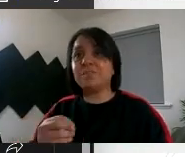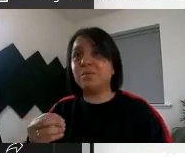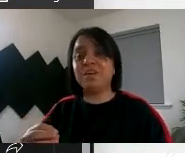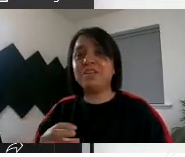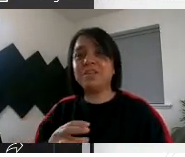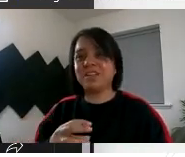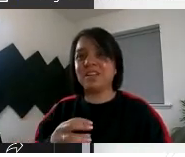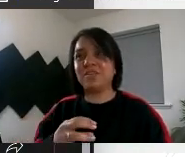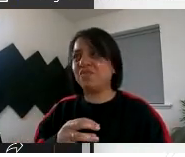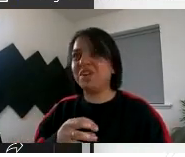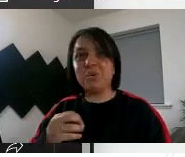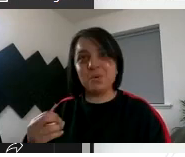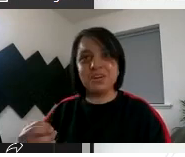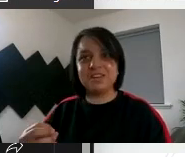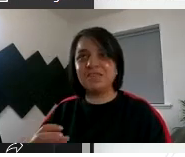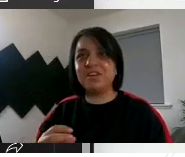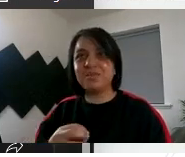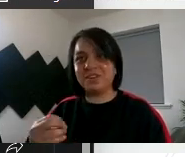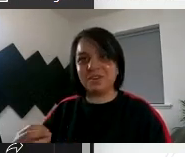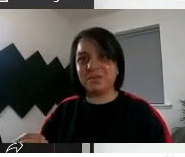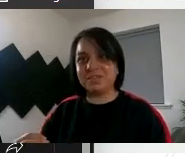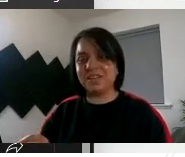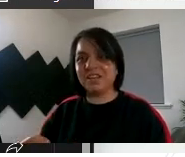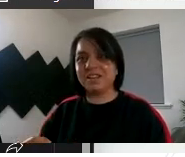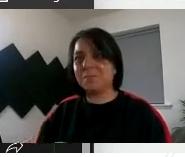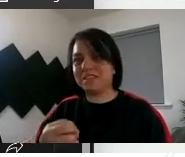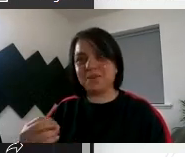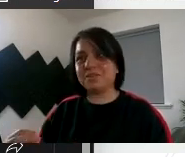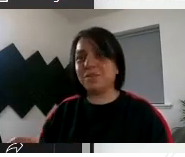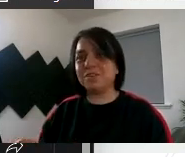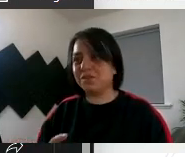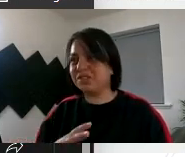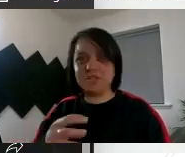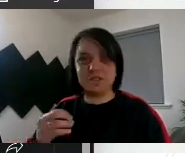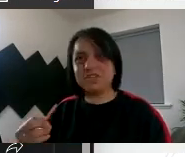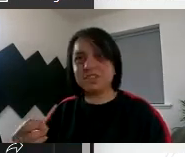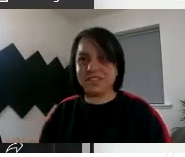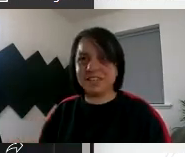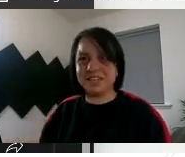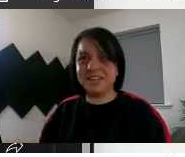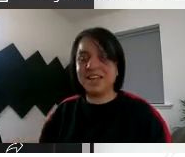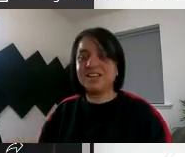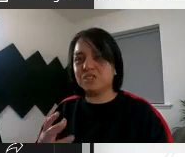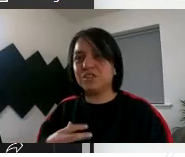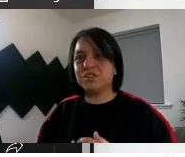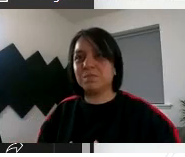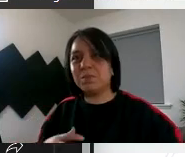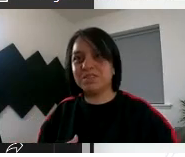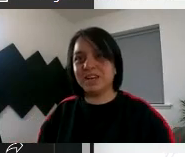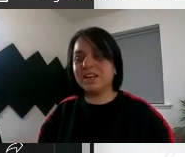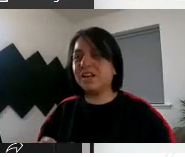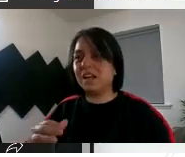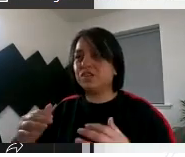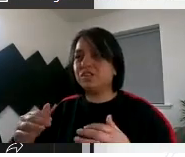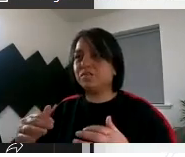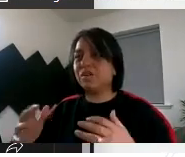actually poorly. I mean that they're really cool. They're really good girls. They're the best girls in the world. So she goes, those girls are sick. So she used a bit more